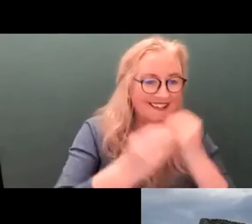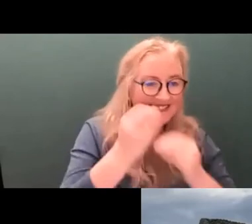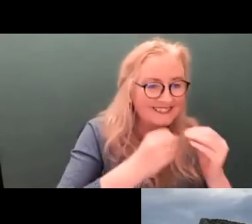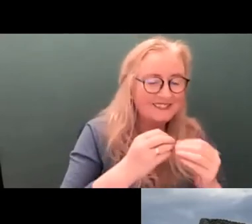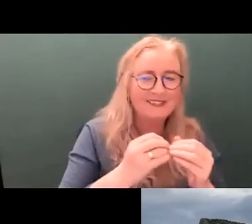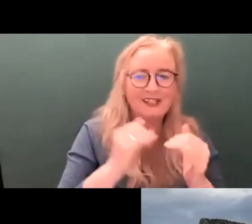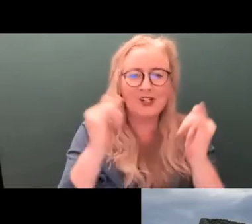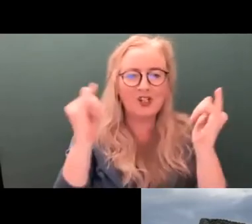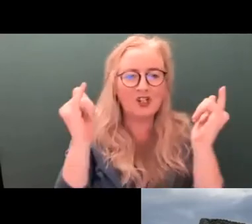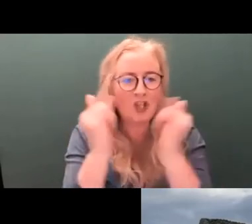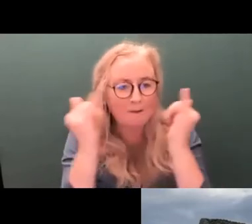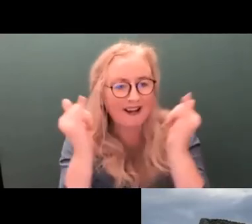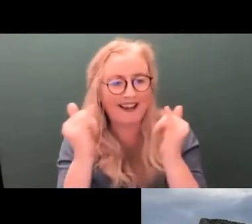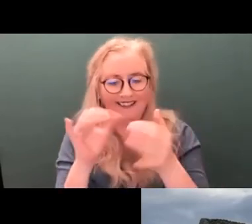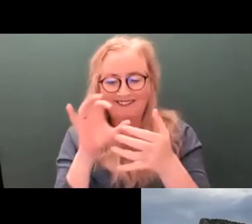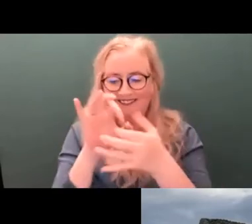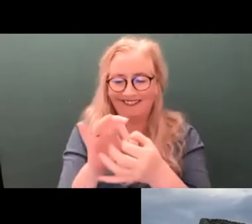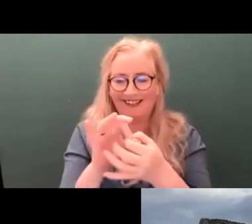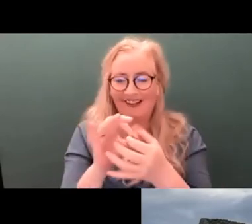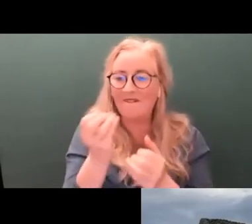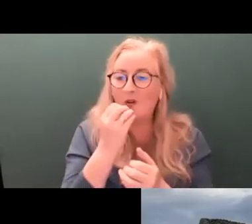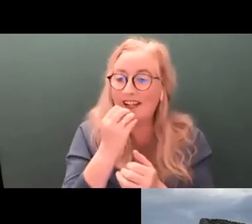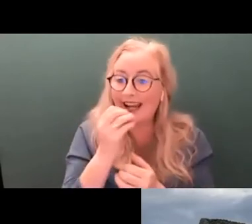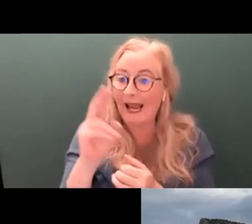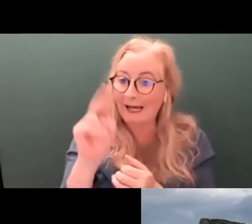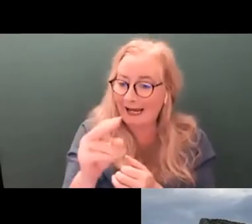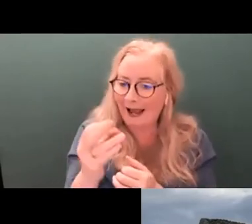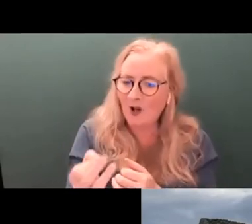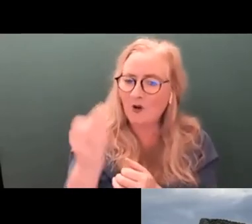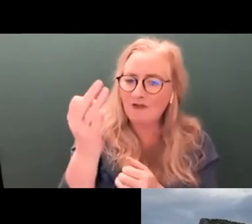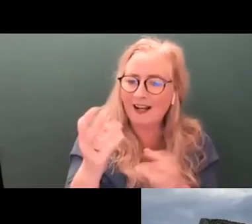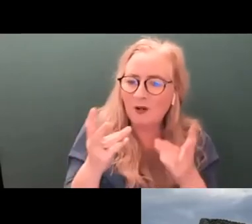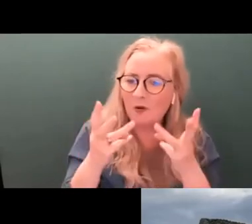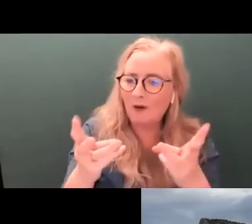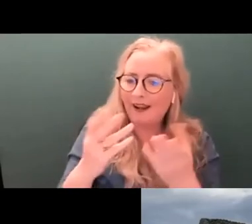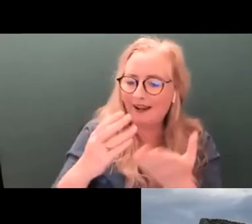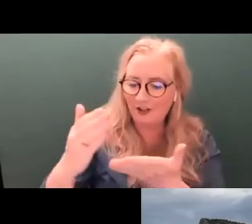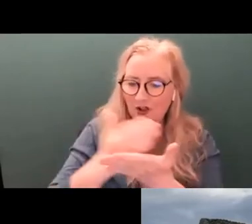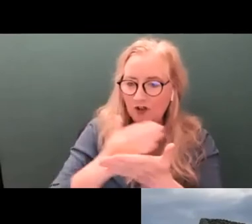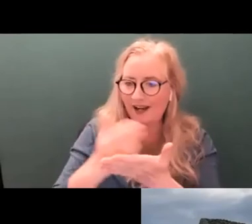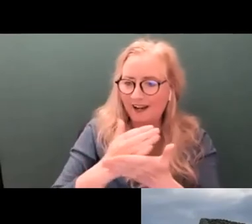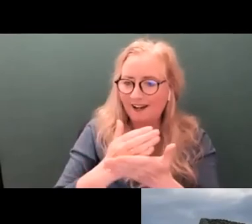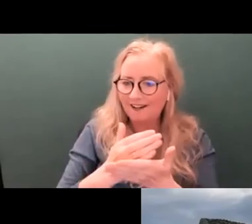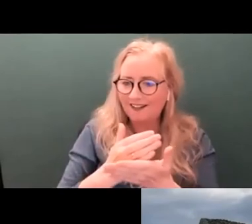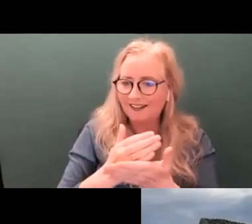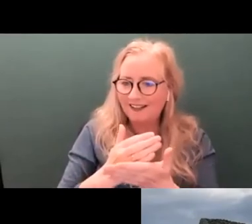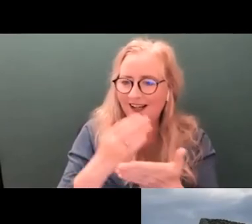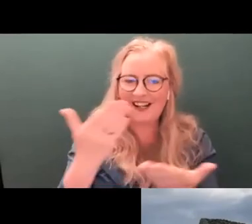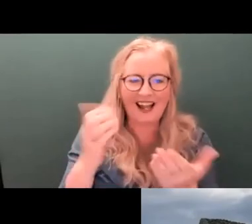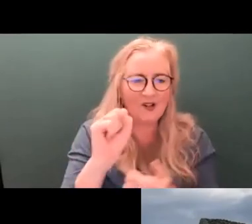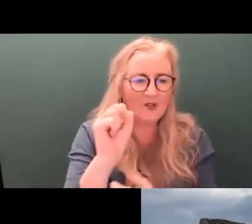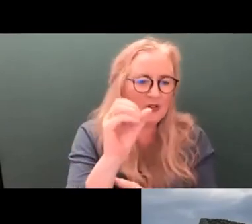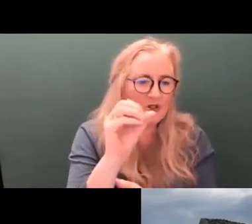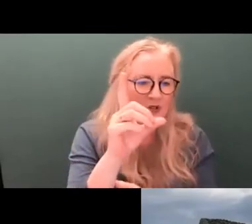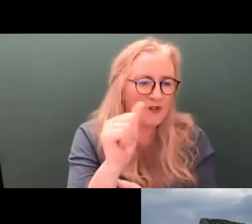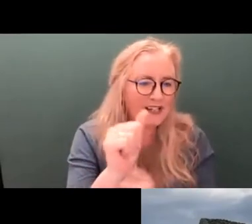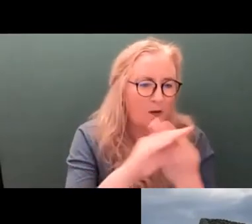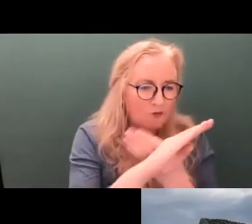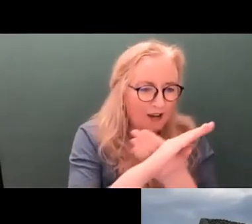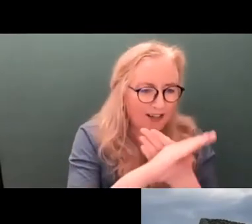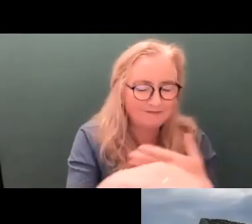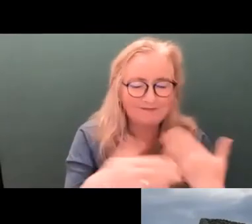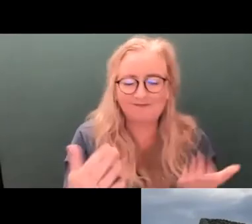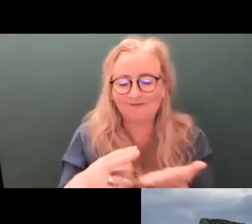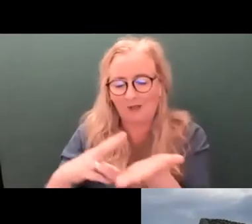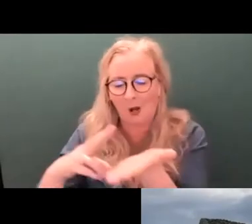have rituals around food and it can be a really great way to share, you know, the making of soda bread or butter or something very